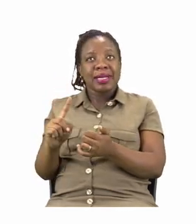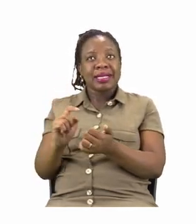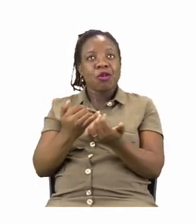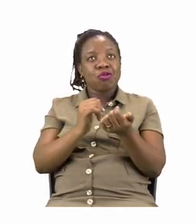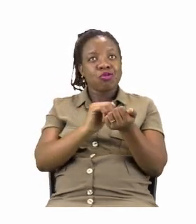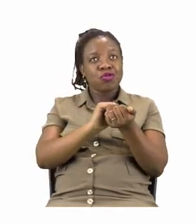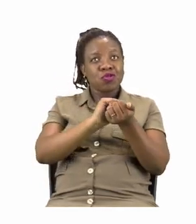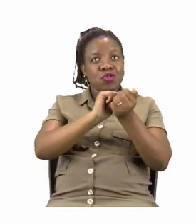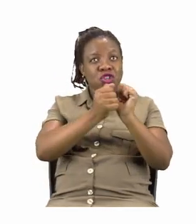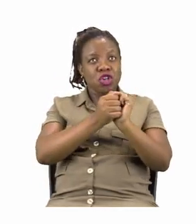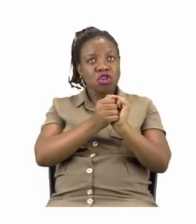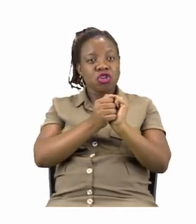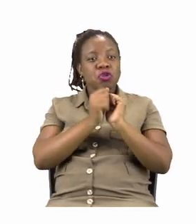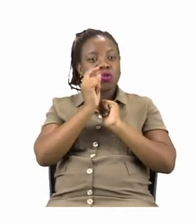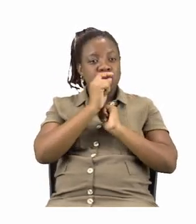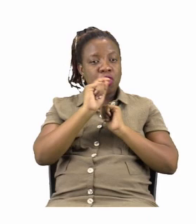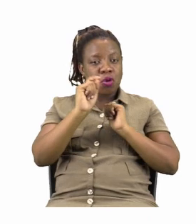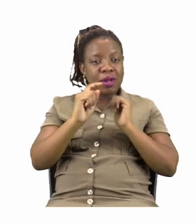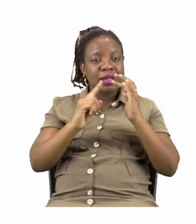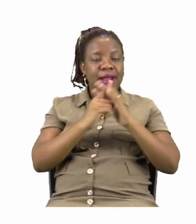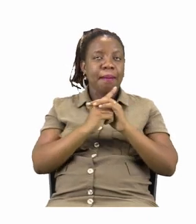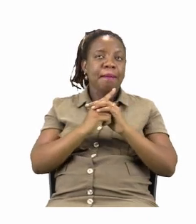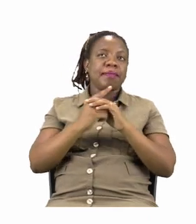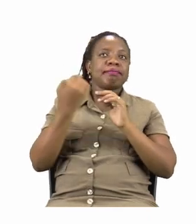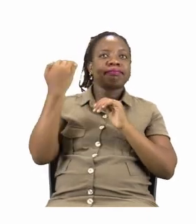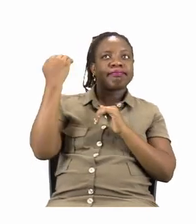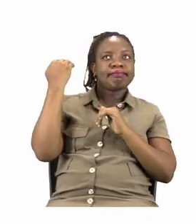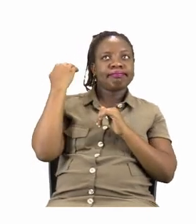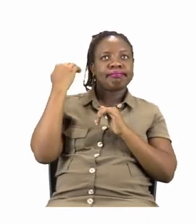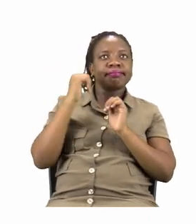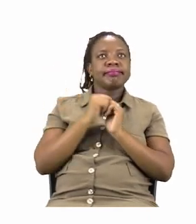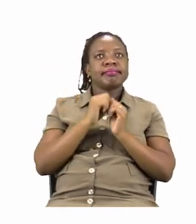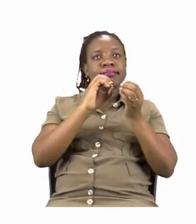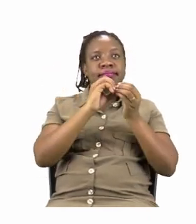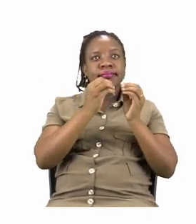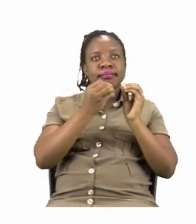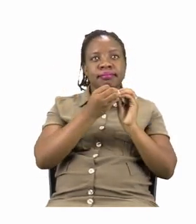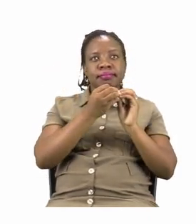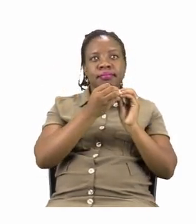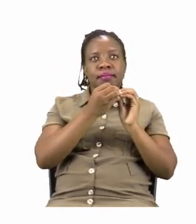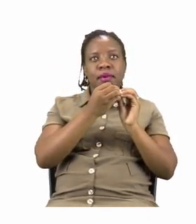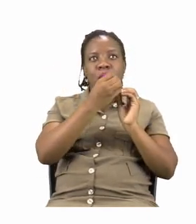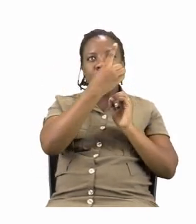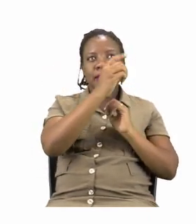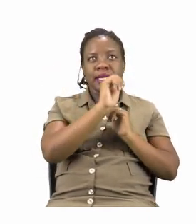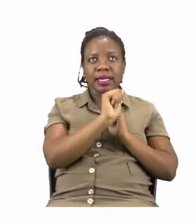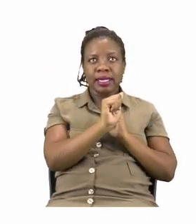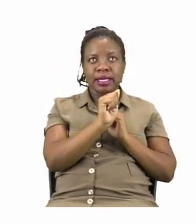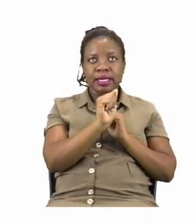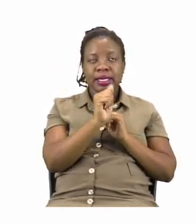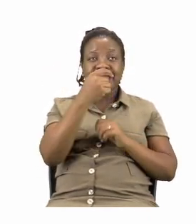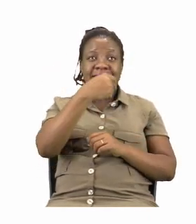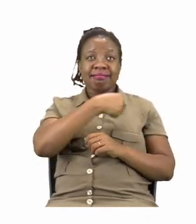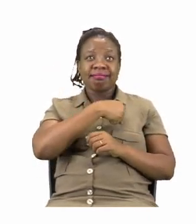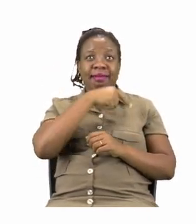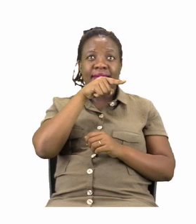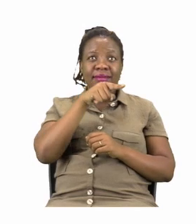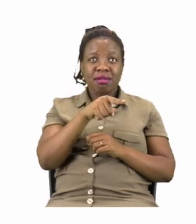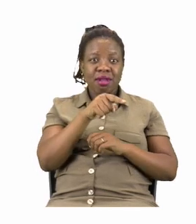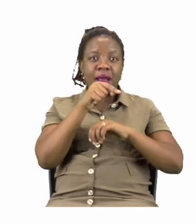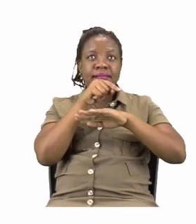space. Now let's read number 1. She, blank space,